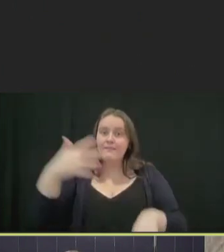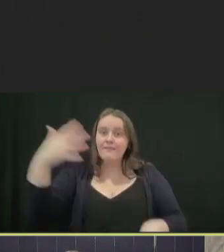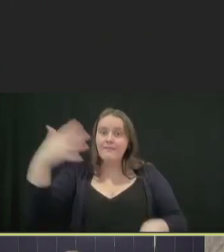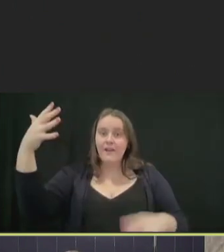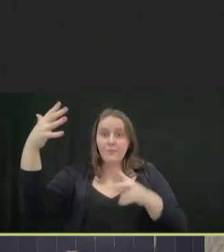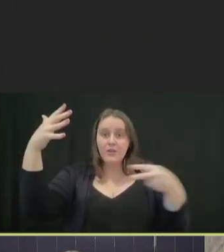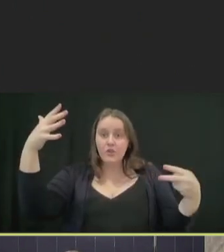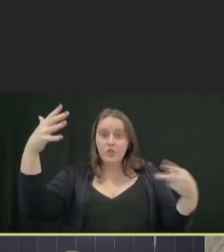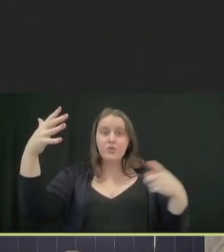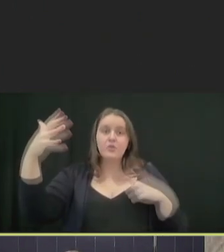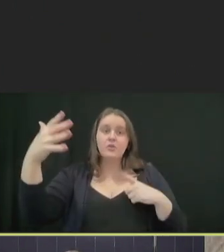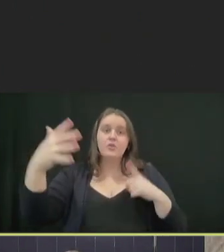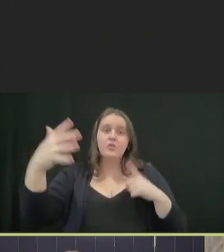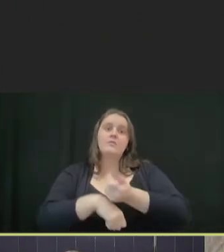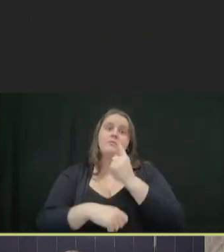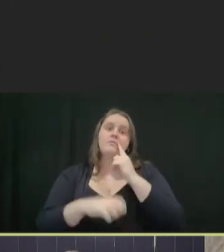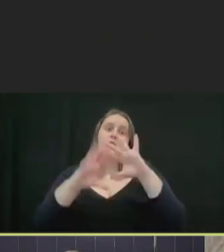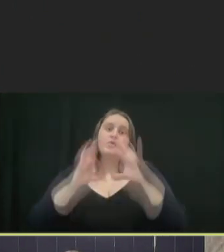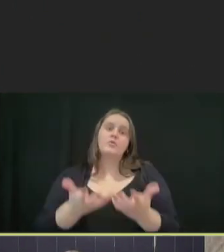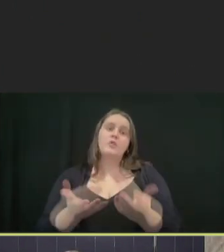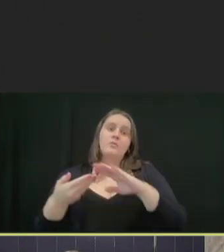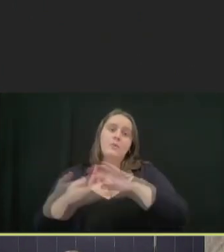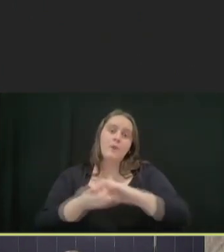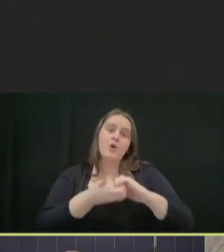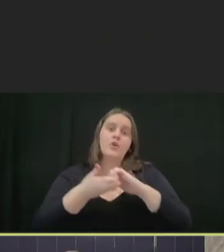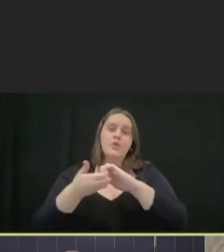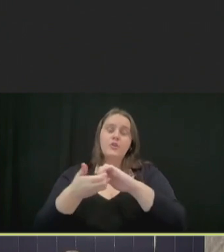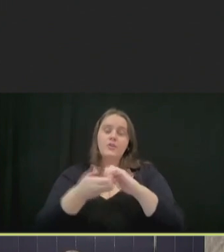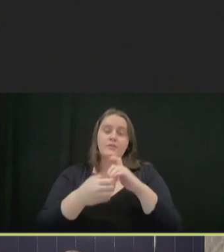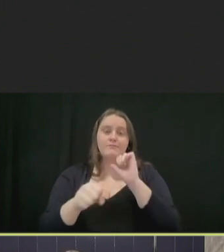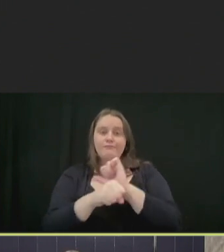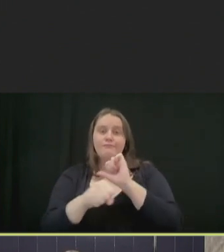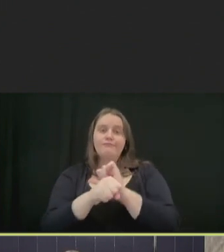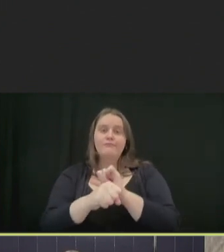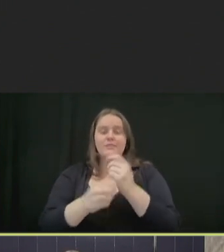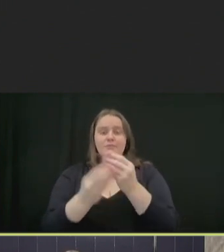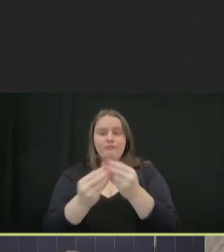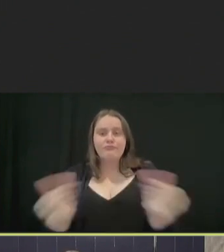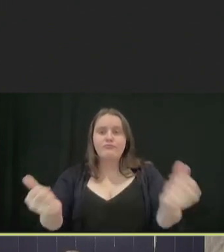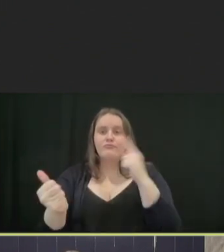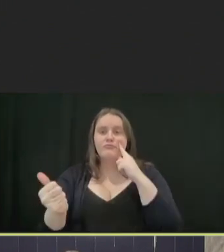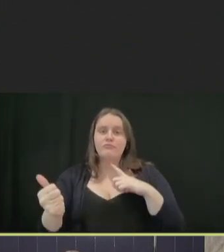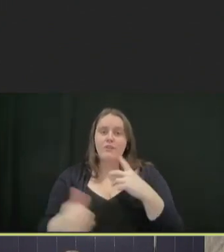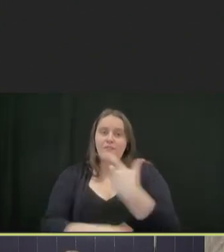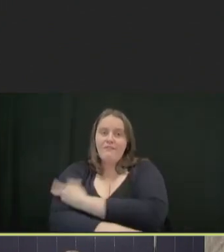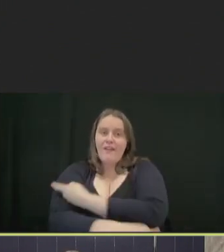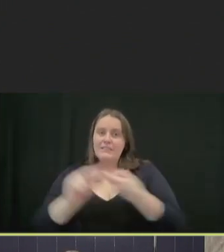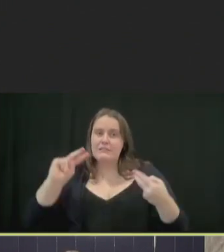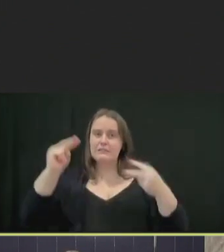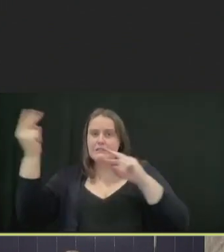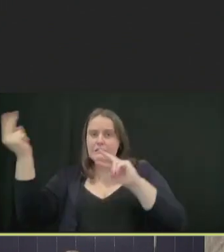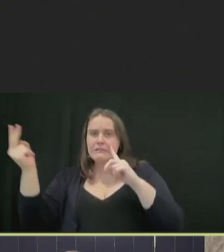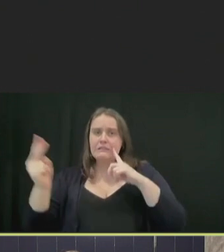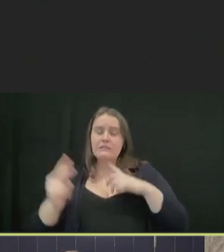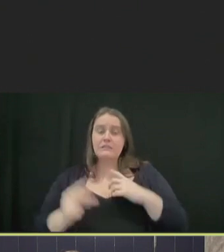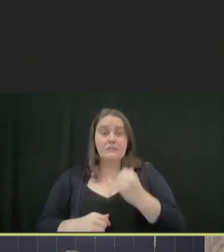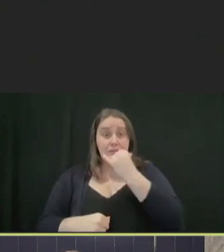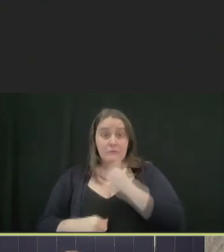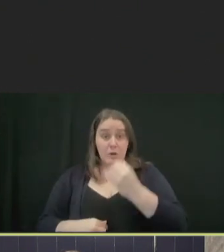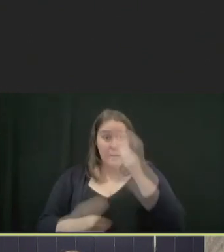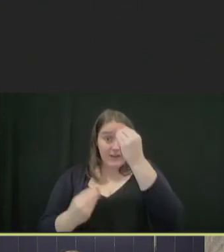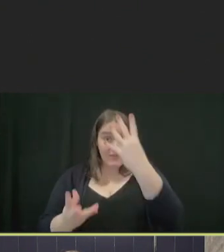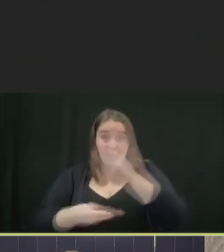support global partners in efforts to combat vaccine misinformation, disinformation, and hesitancy worldwide.